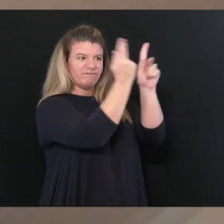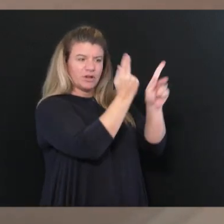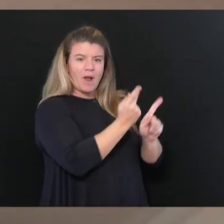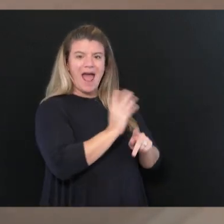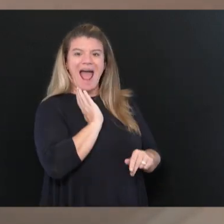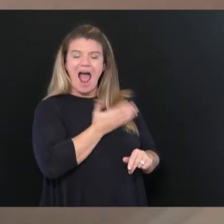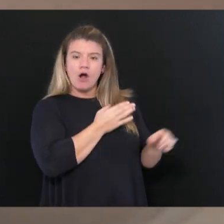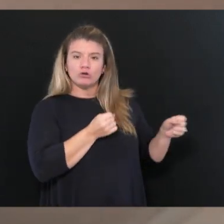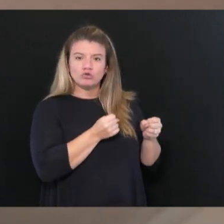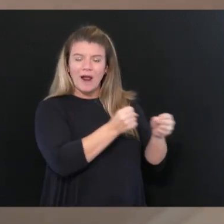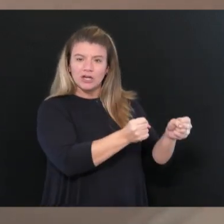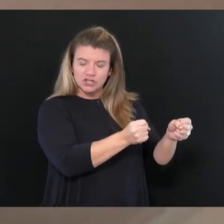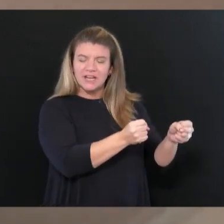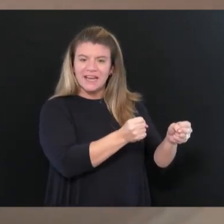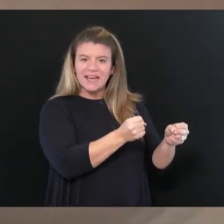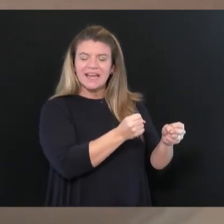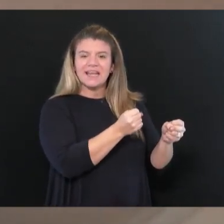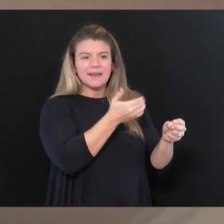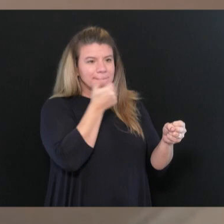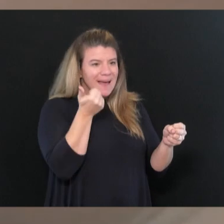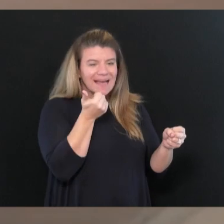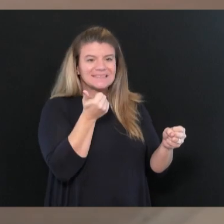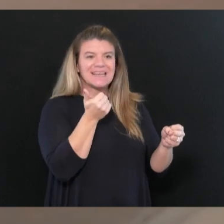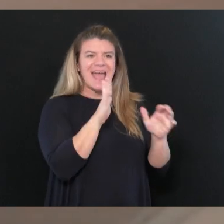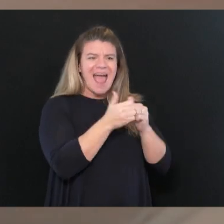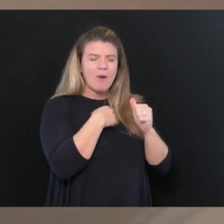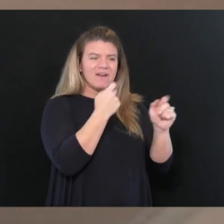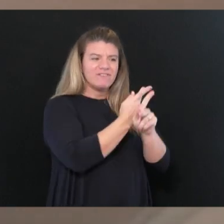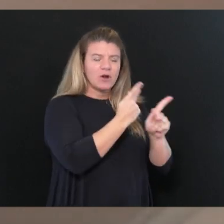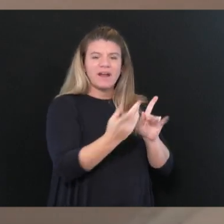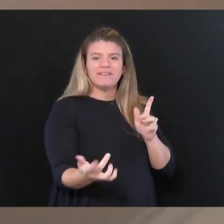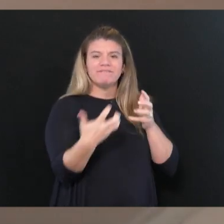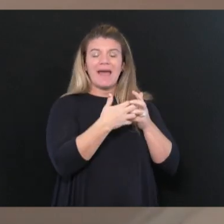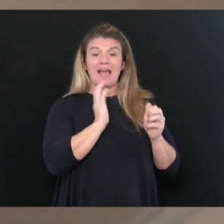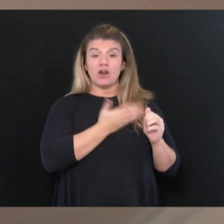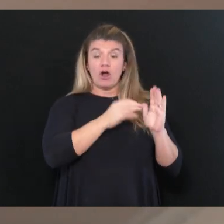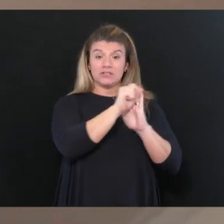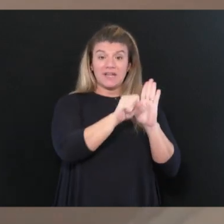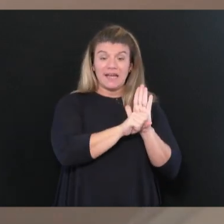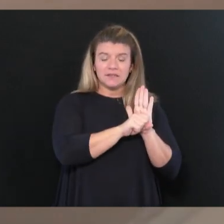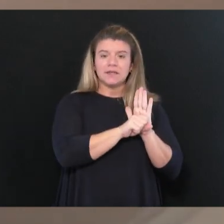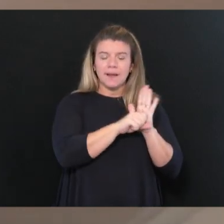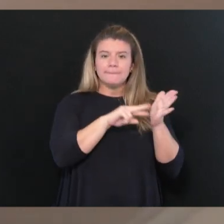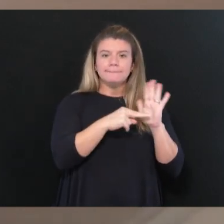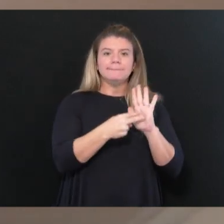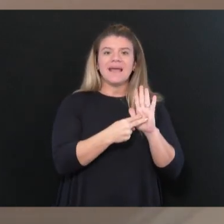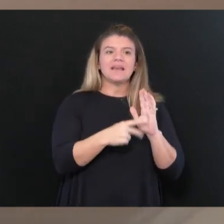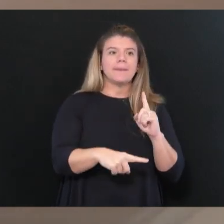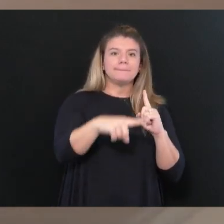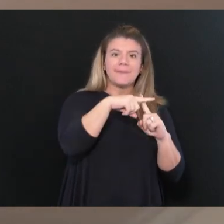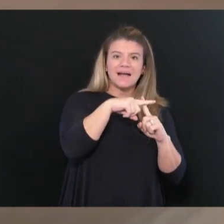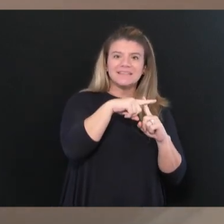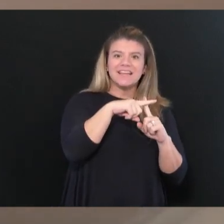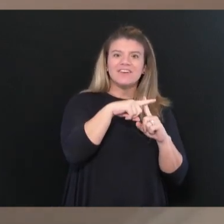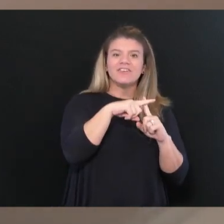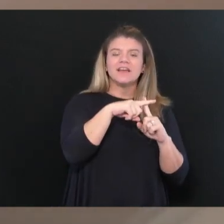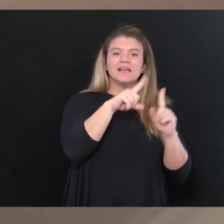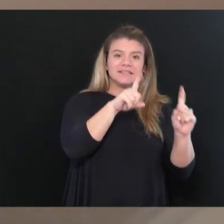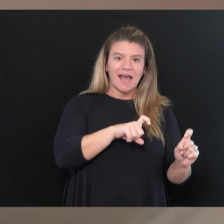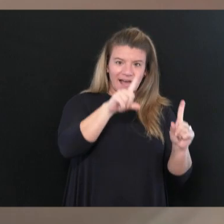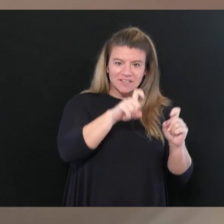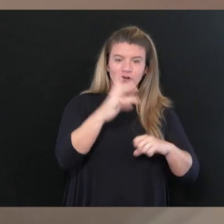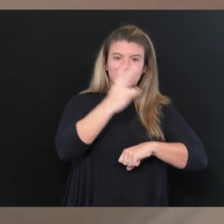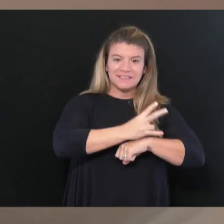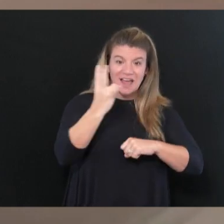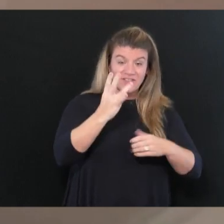that just looked at how many new positive cases did we have on a 7-day rolling average, or if